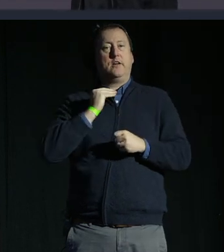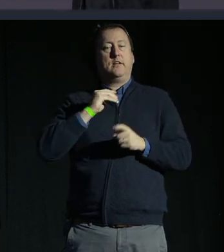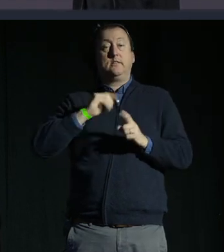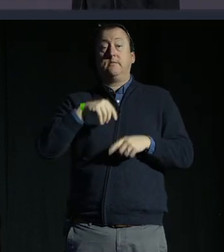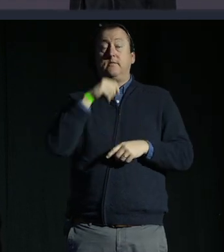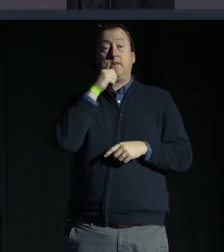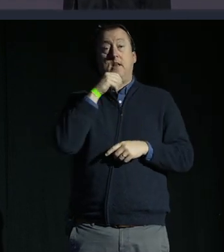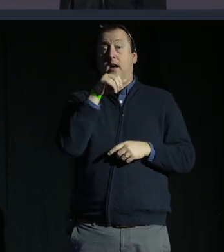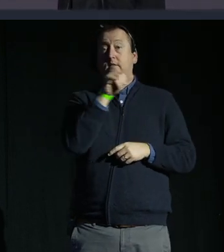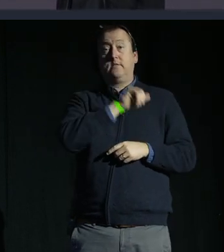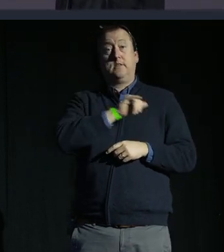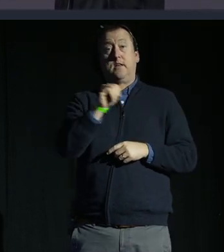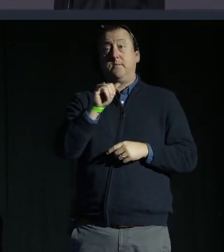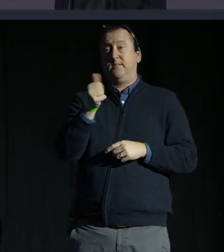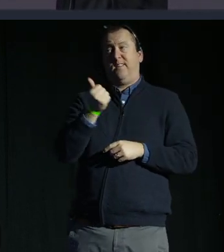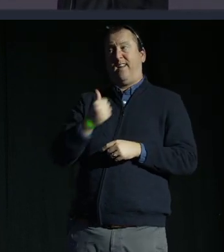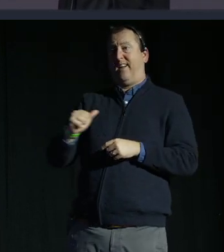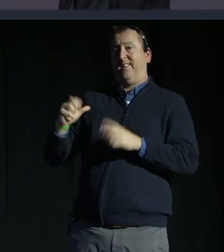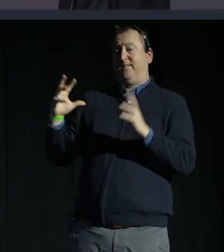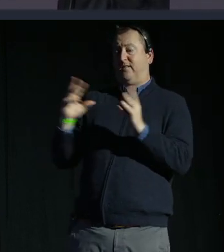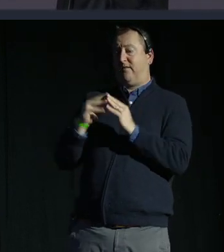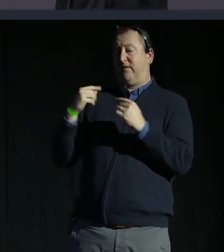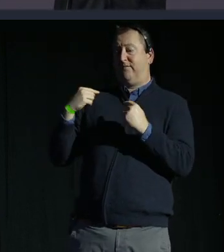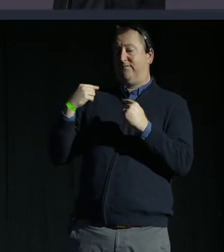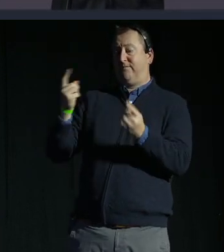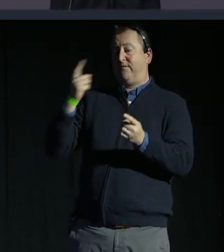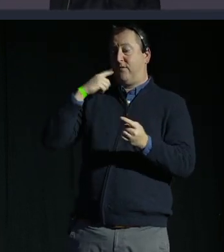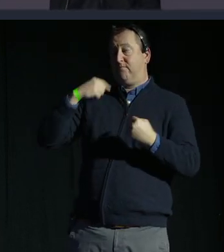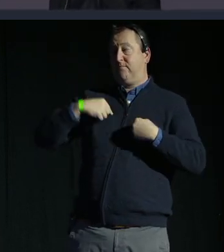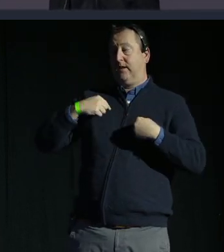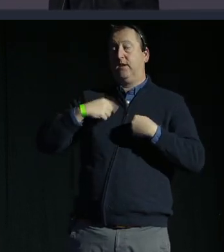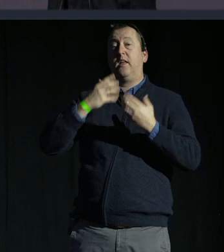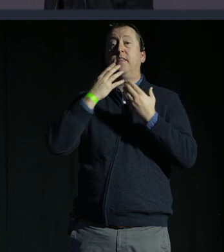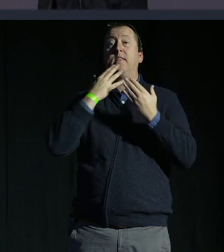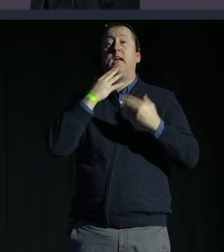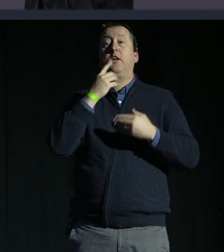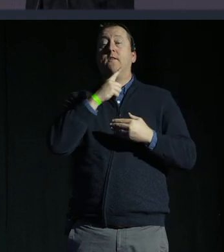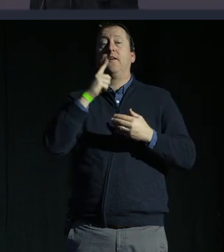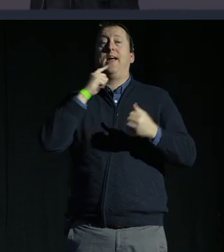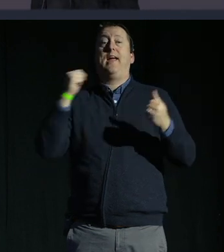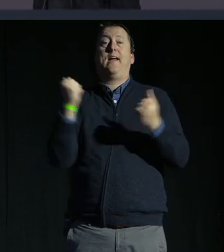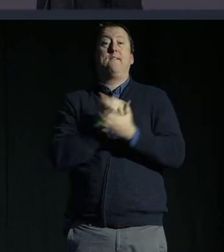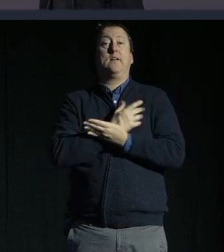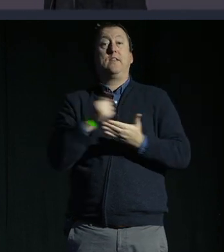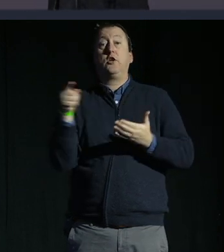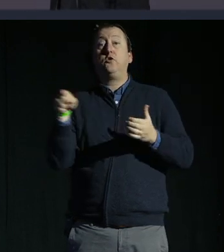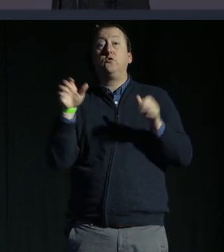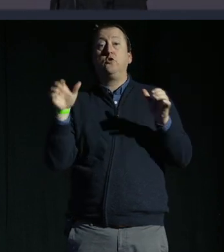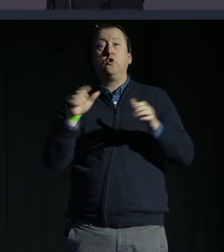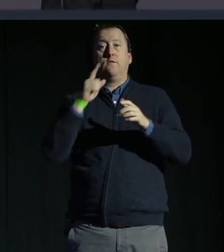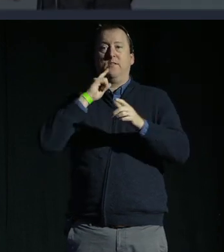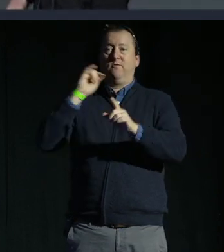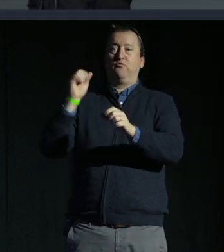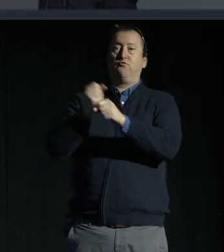unlike any place that I've ever been to before. Thank you for all that you do to create that magic.